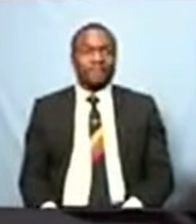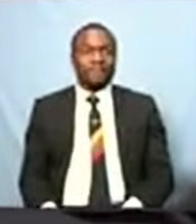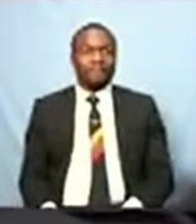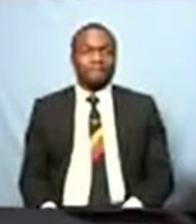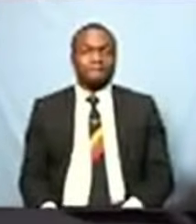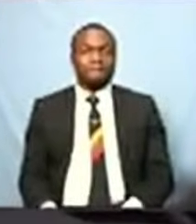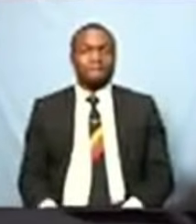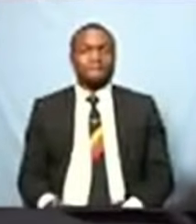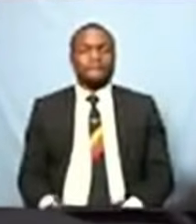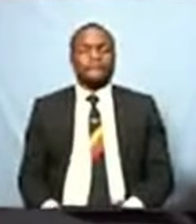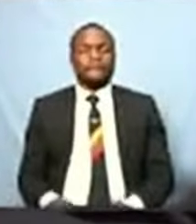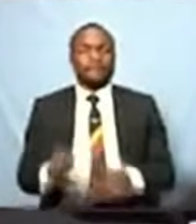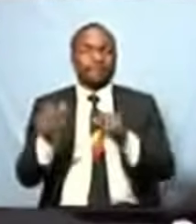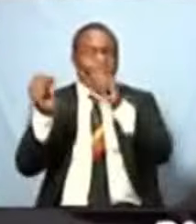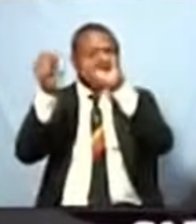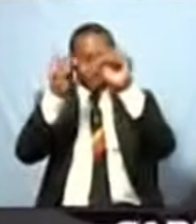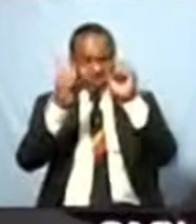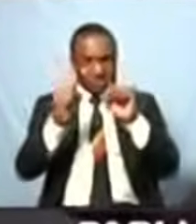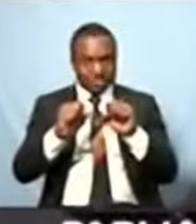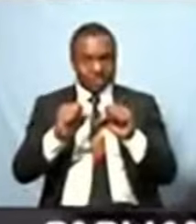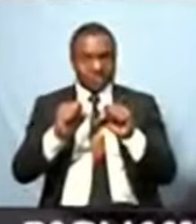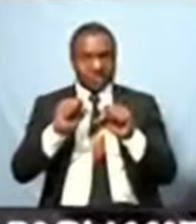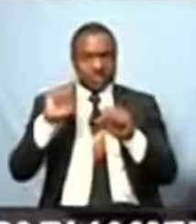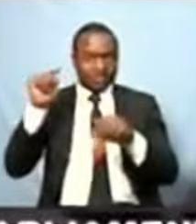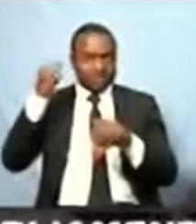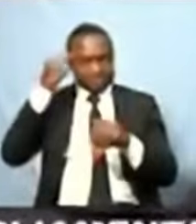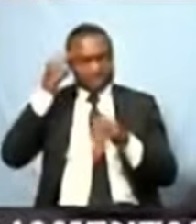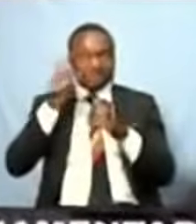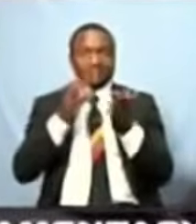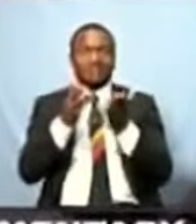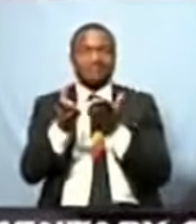the establishment of the Civil Service